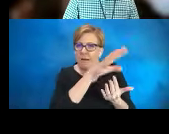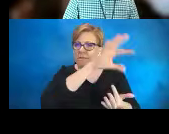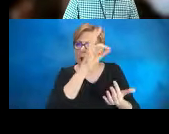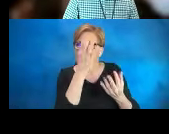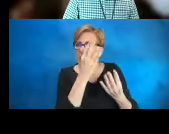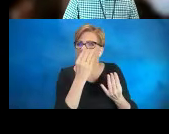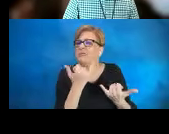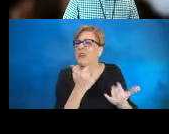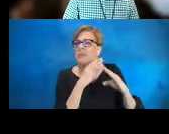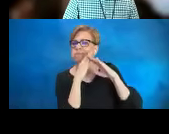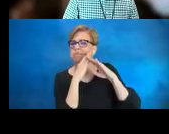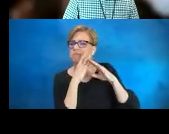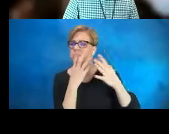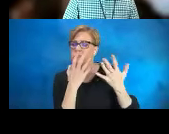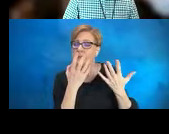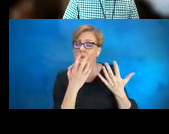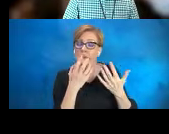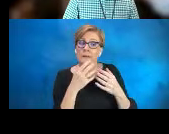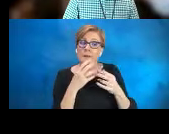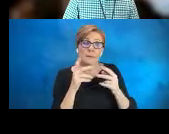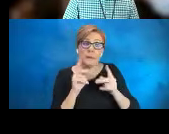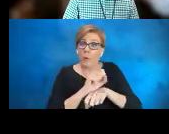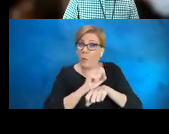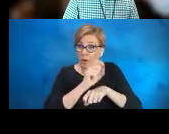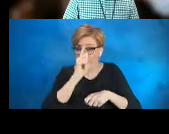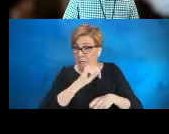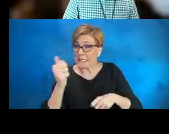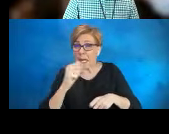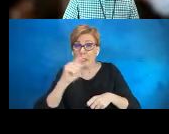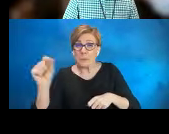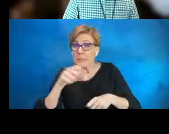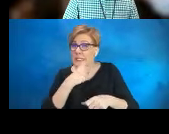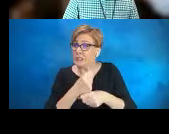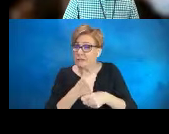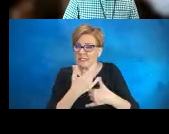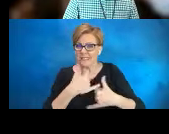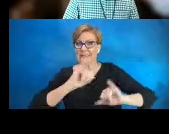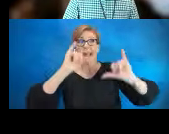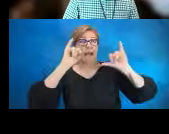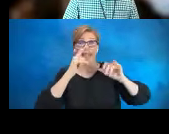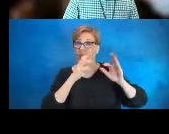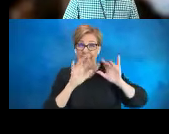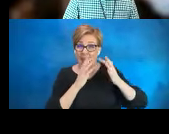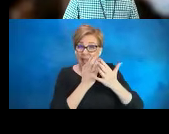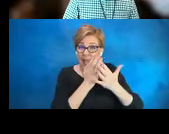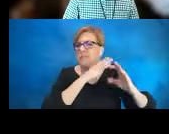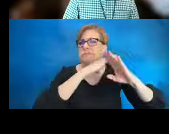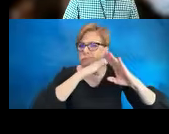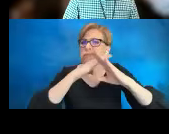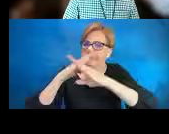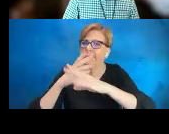that even if they'd been working for decades in this area, the barriers had changed and were greater than they had been